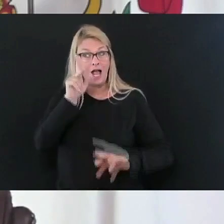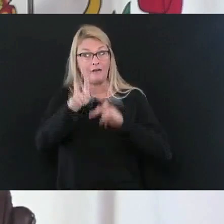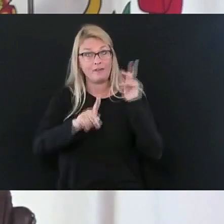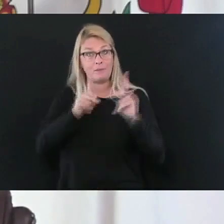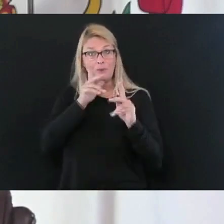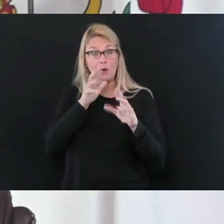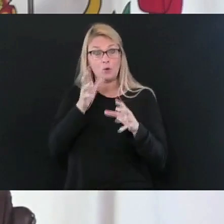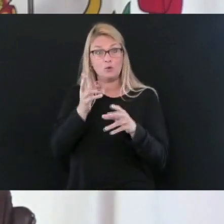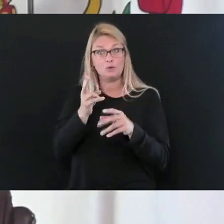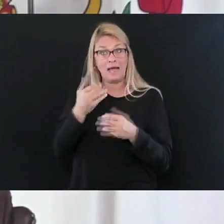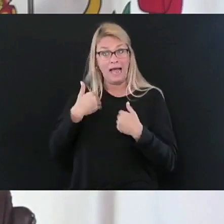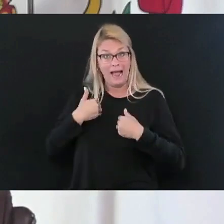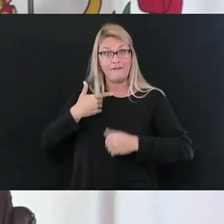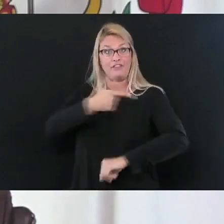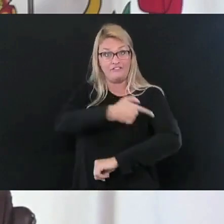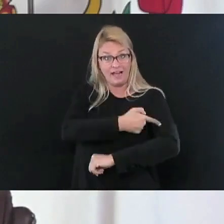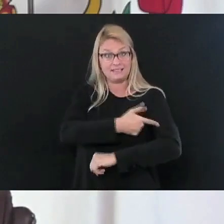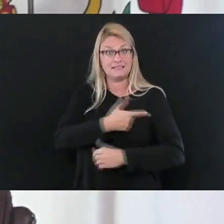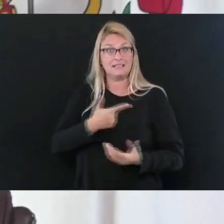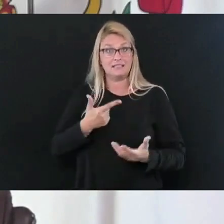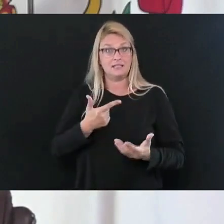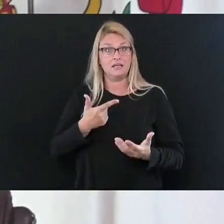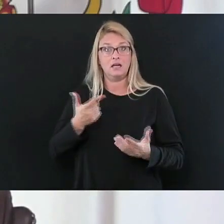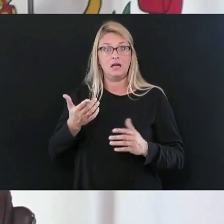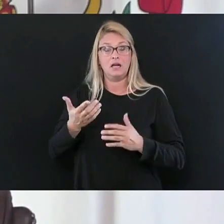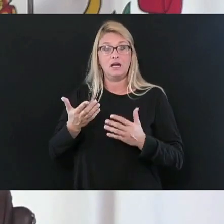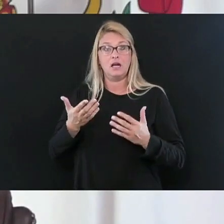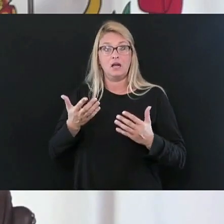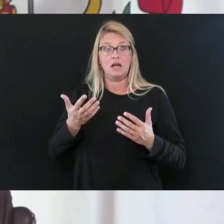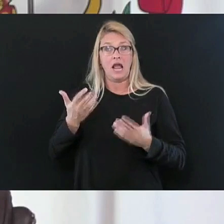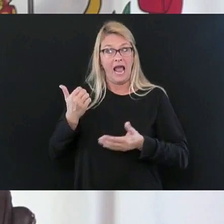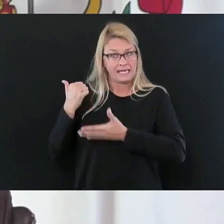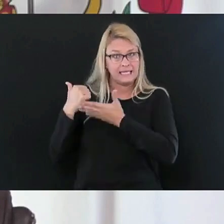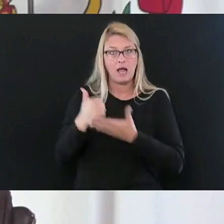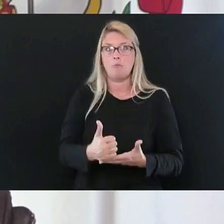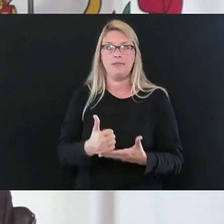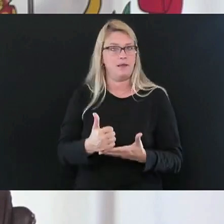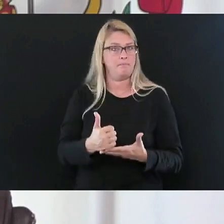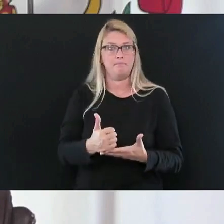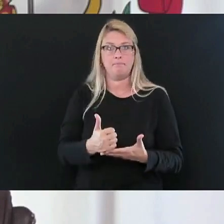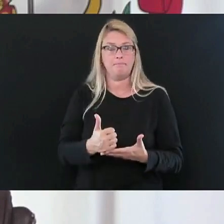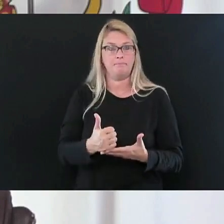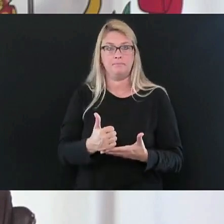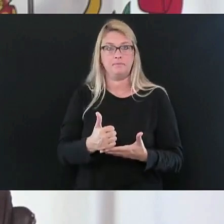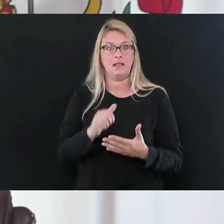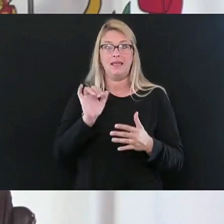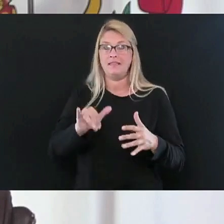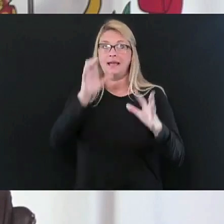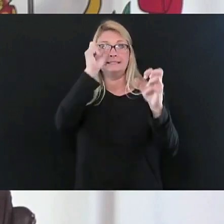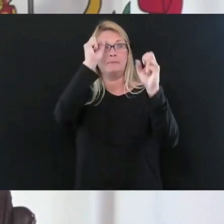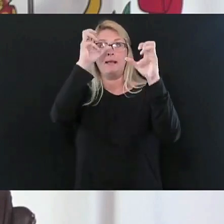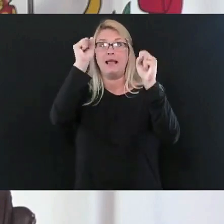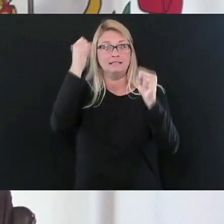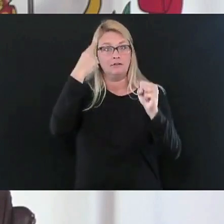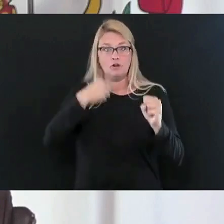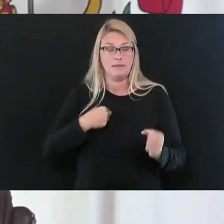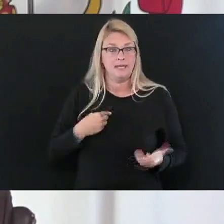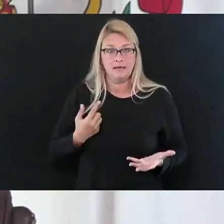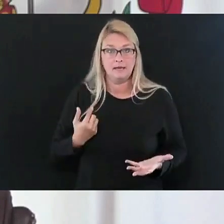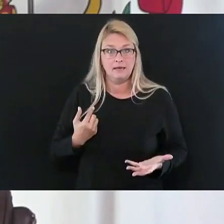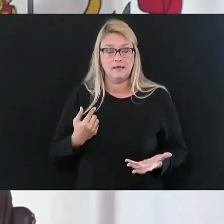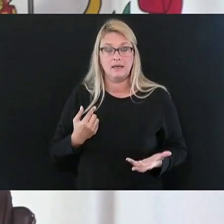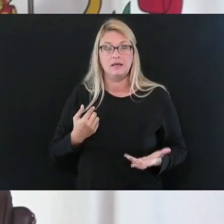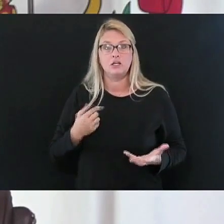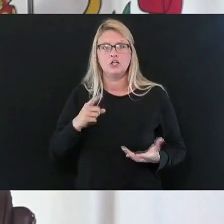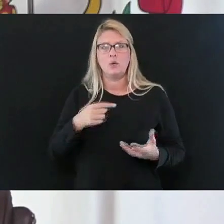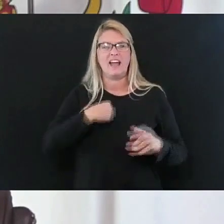the vaccine have absolutely, it has worked, which is amazing beyond belief. You've got